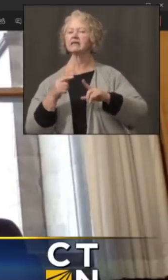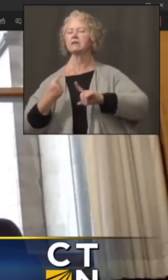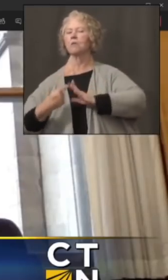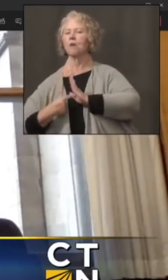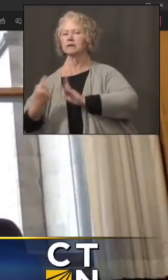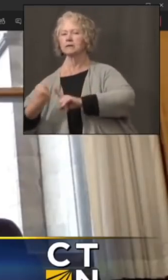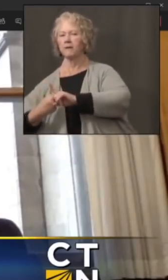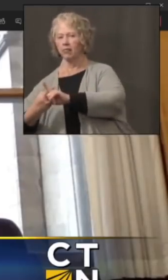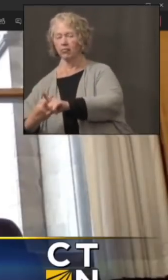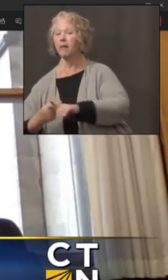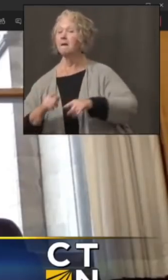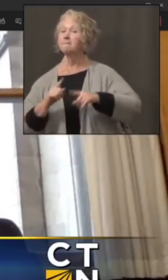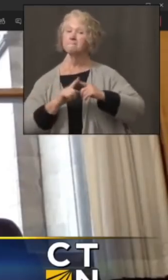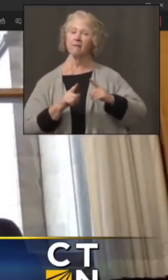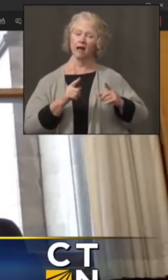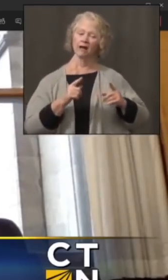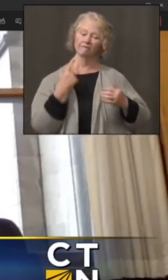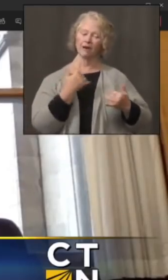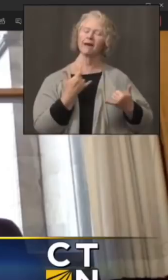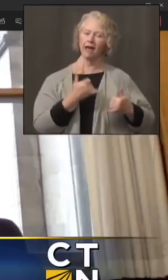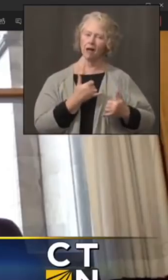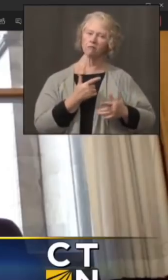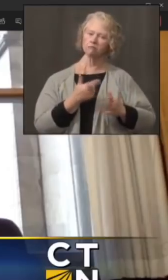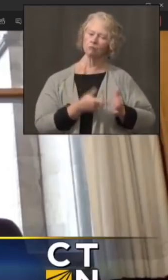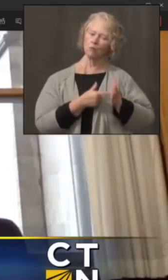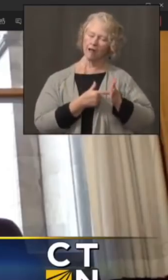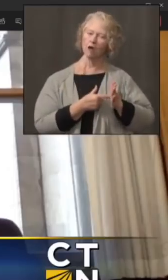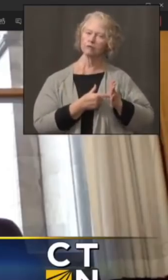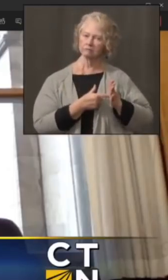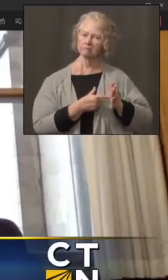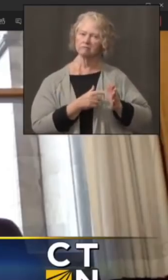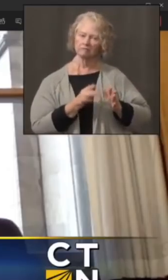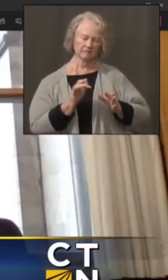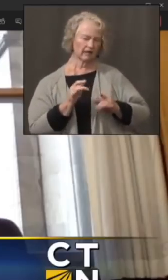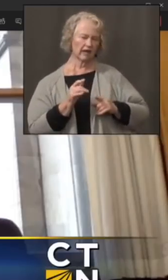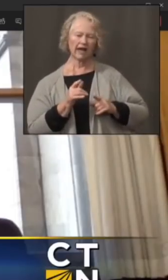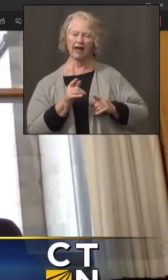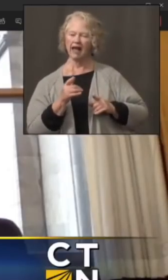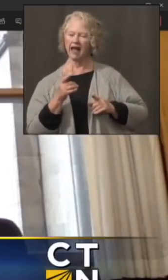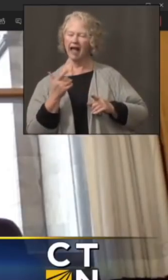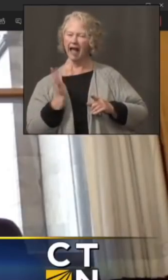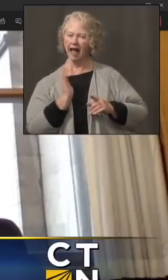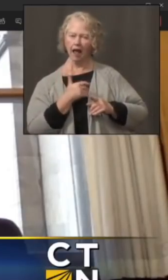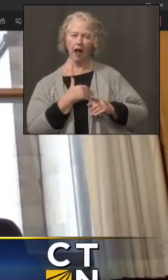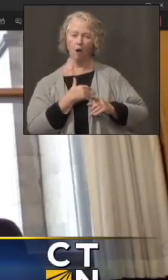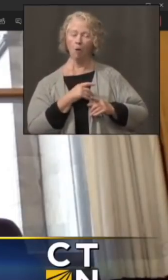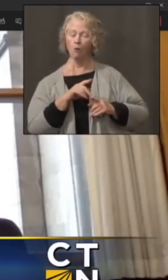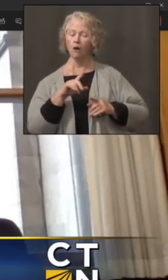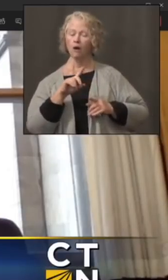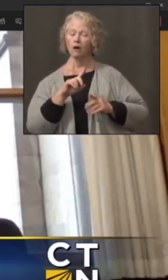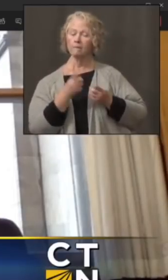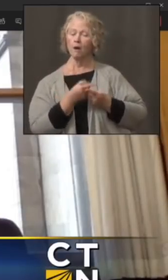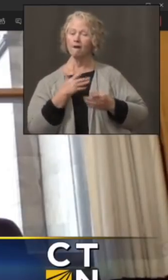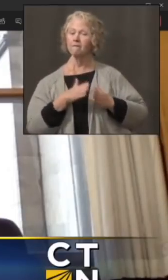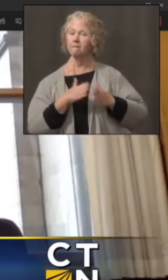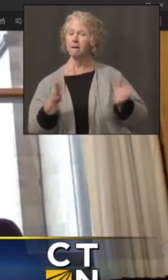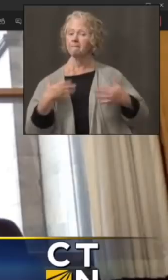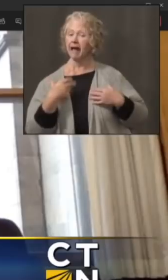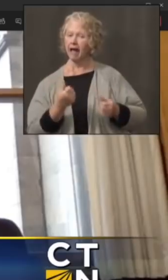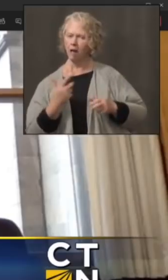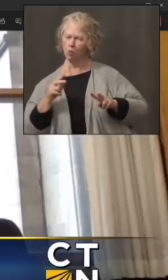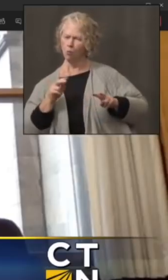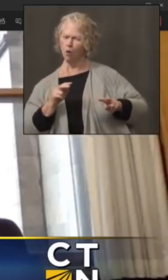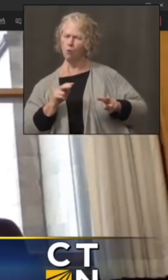infections early. So our team at DPH is all over this. They're working with the homes, aggressively continuing to do